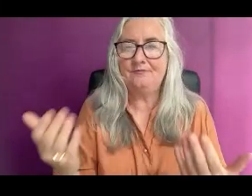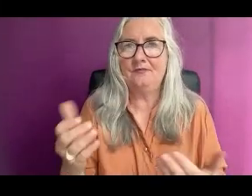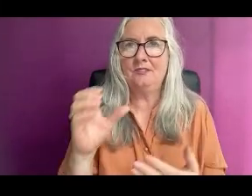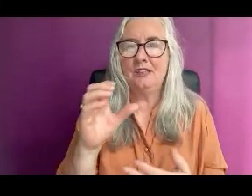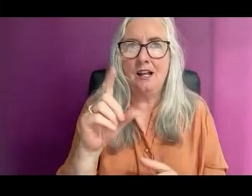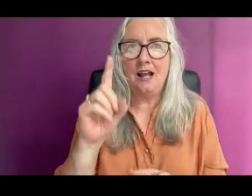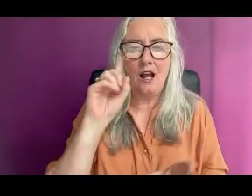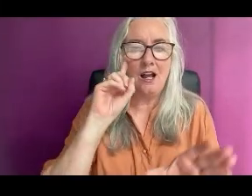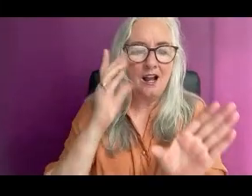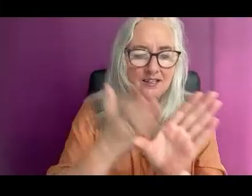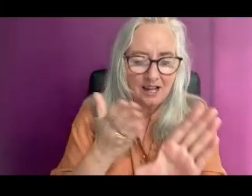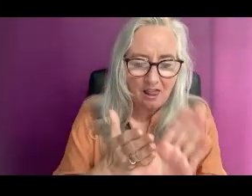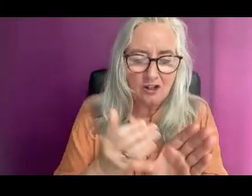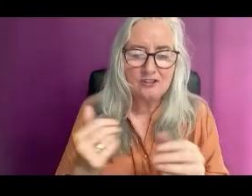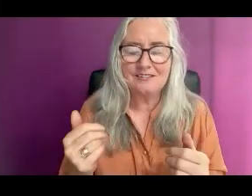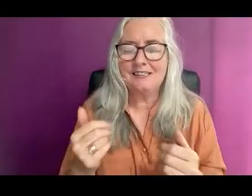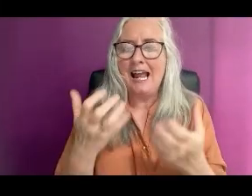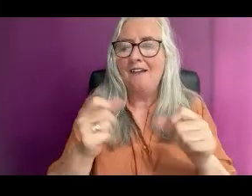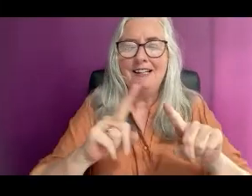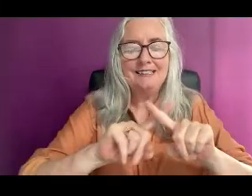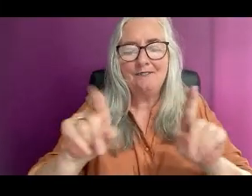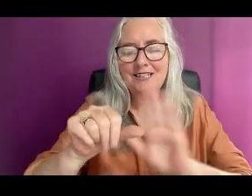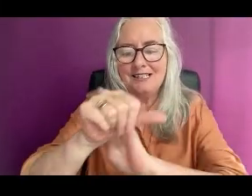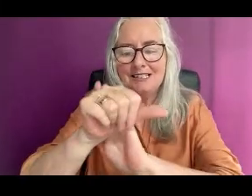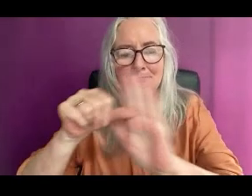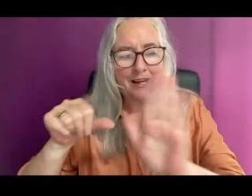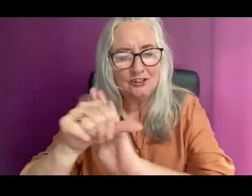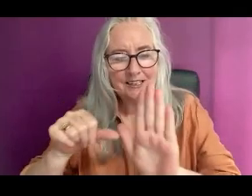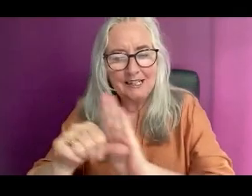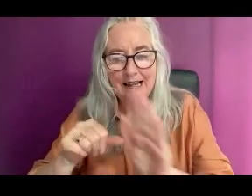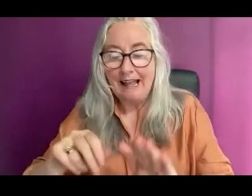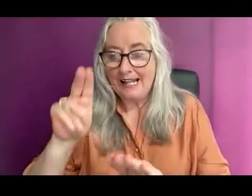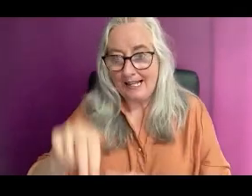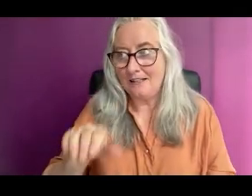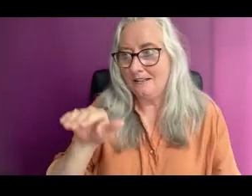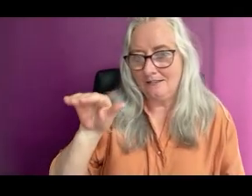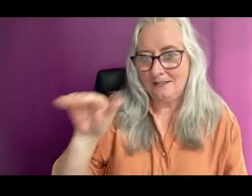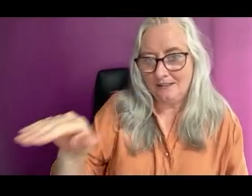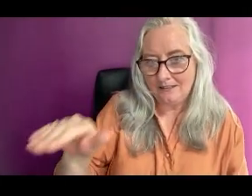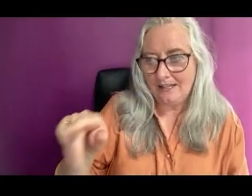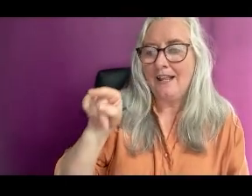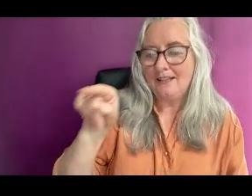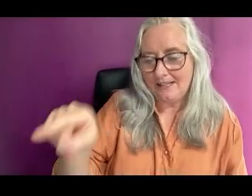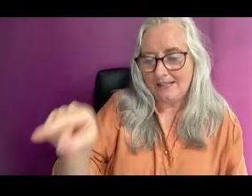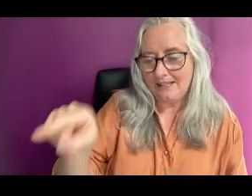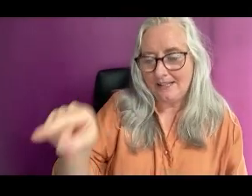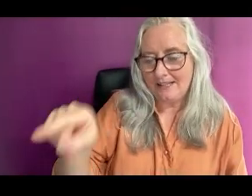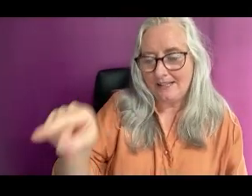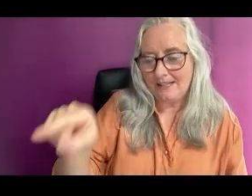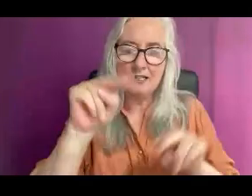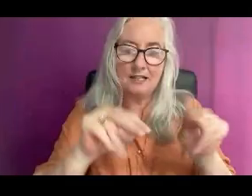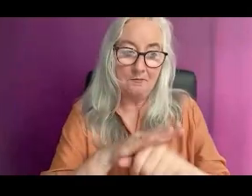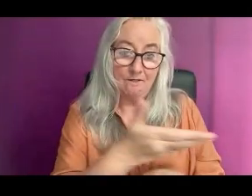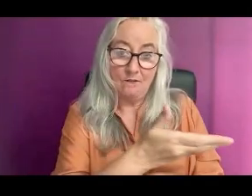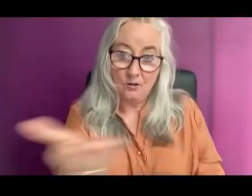psychologist. There are a number of different specialists that can be availed of to carry out this assessment. And they may